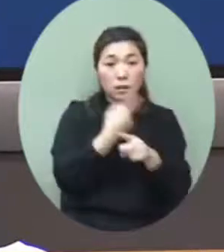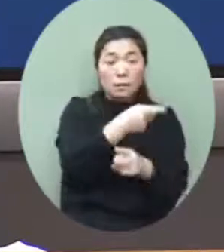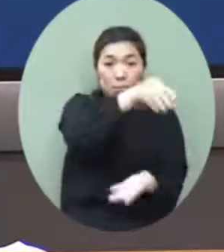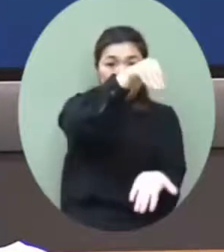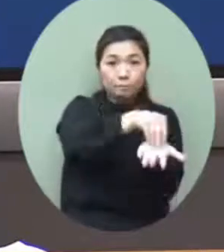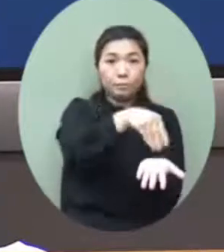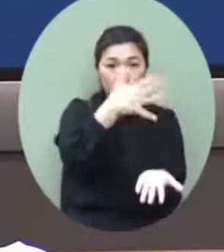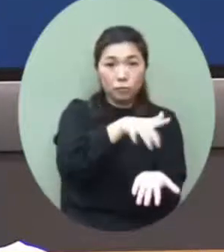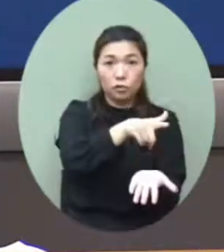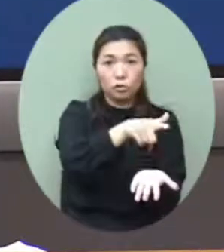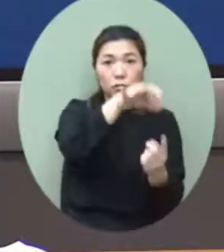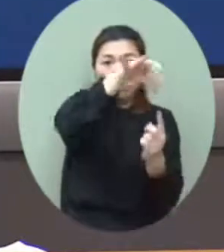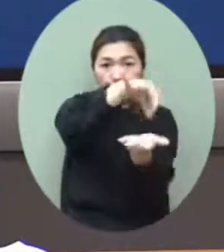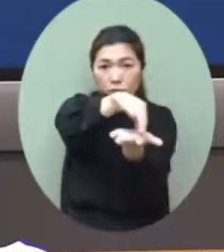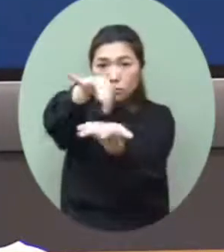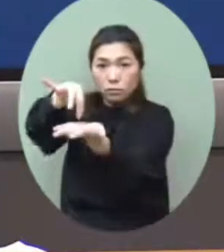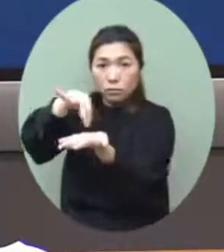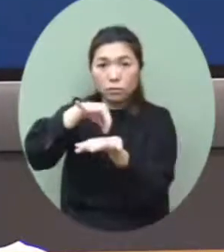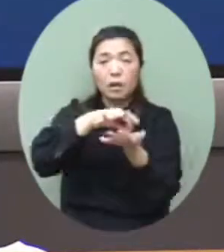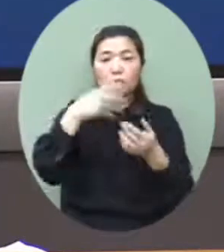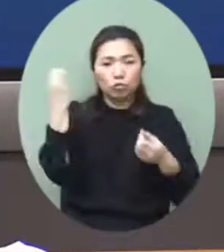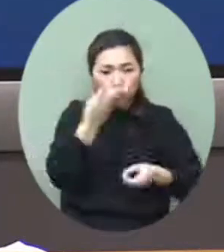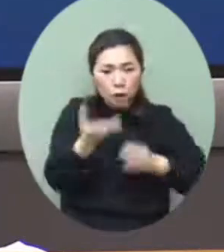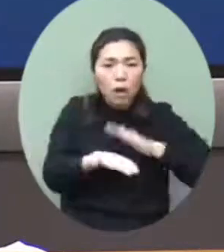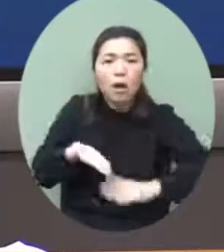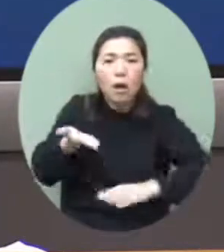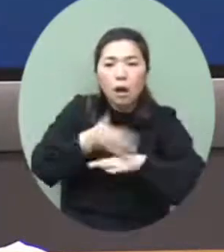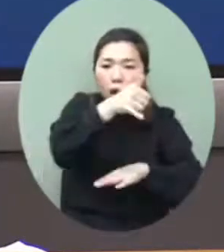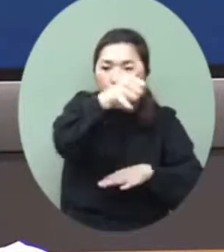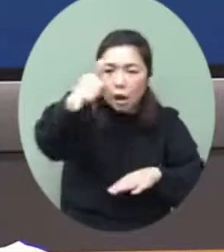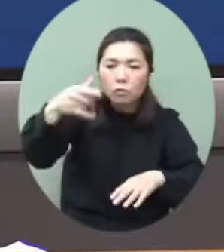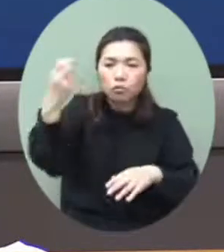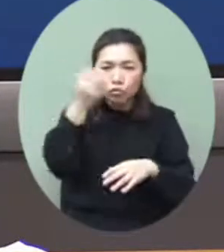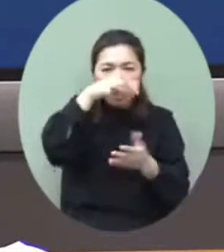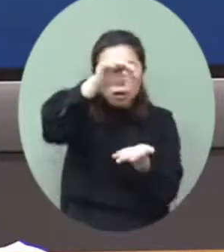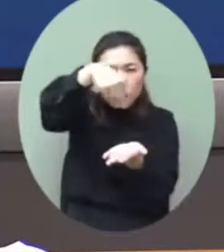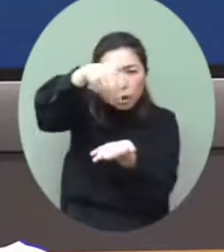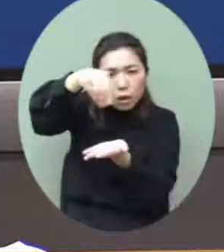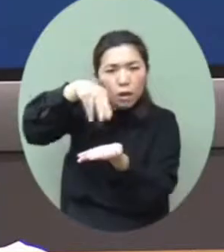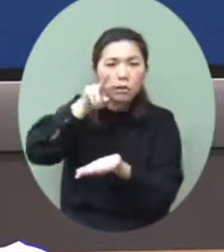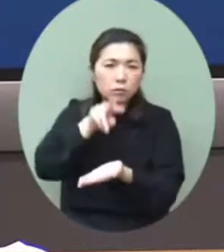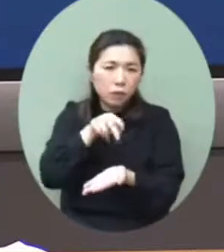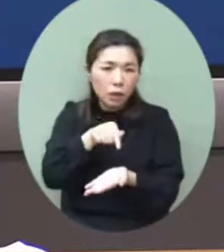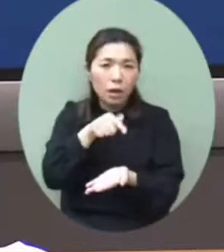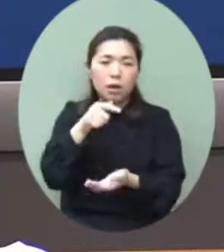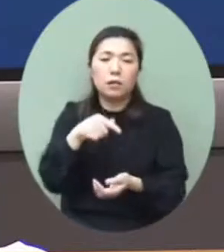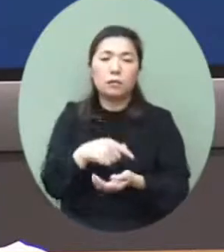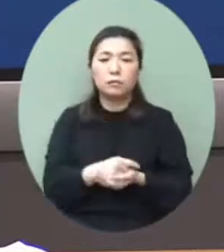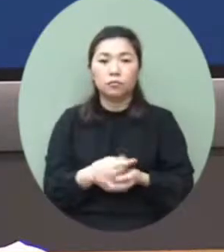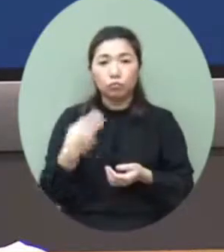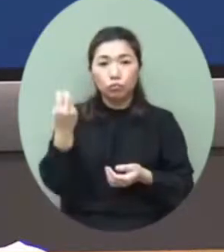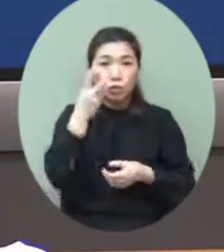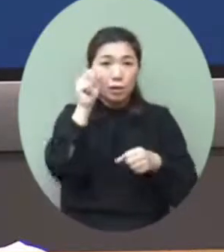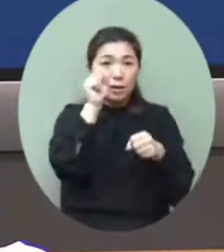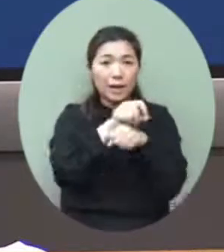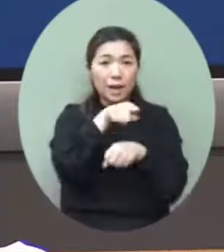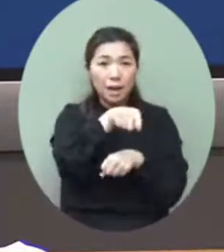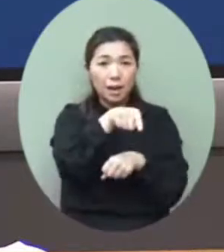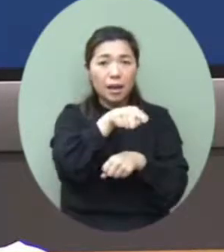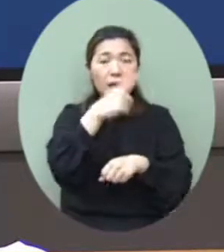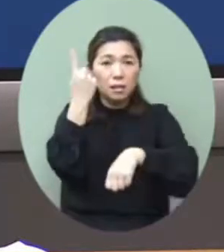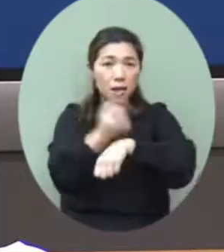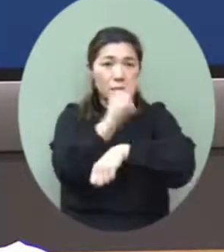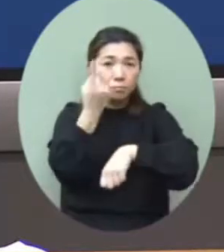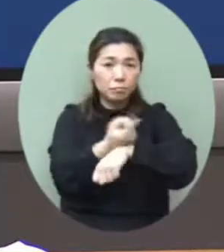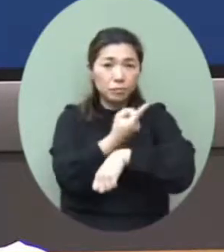extra fixed swish testing spots. And that is why that means we would take